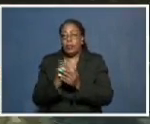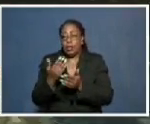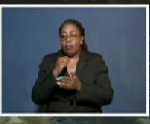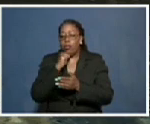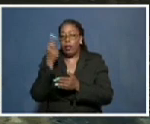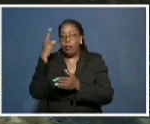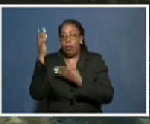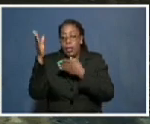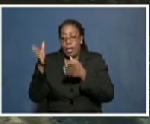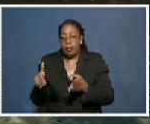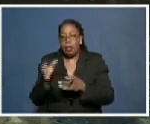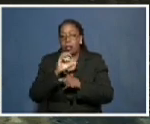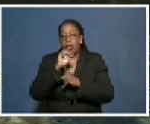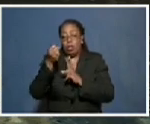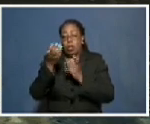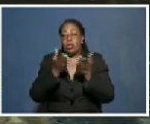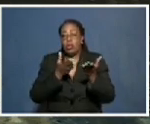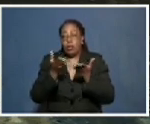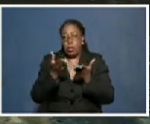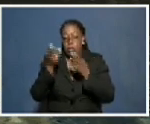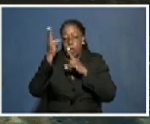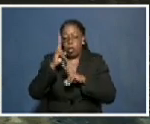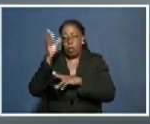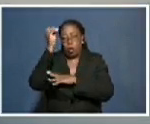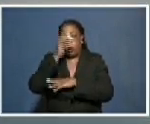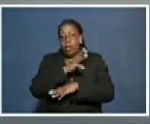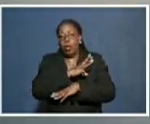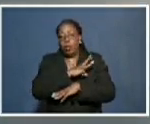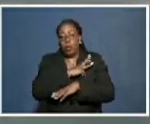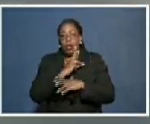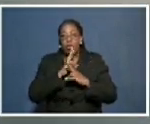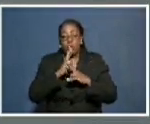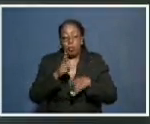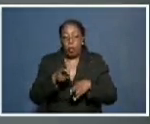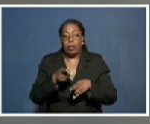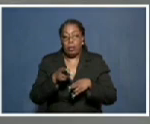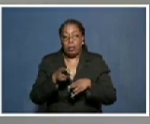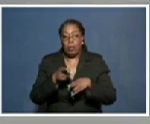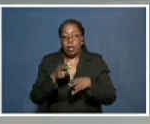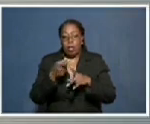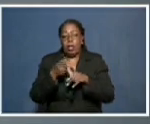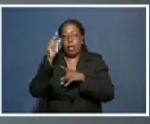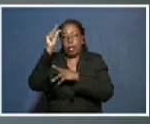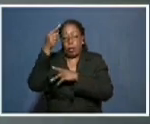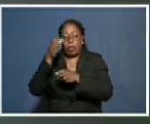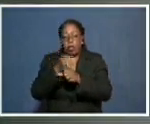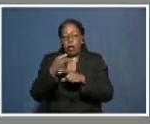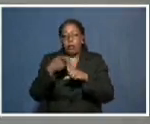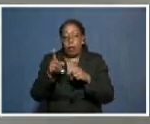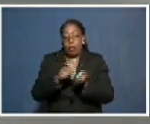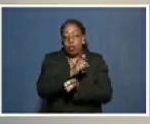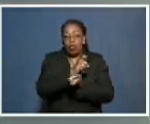Bahamians. Minister of Social Services and Urban Development, the Honorable Obi Wilchcombe's response to some of the backlash government has received since the demolition